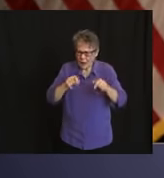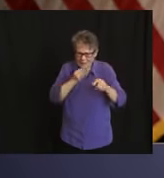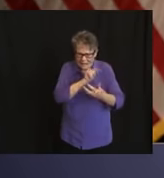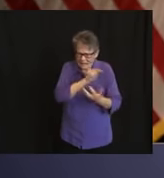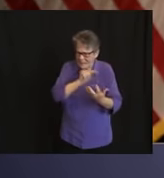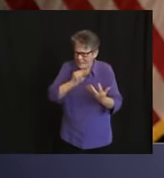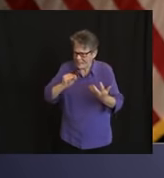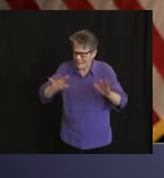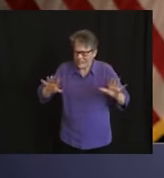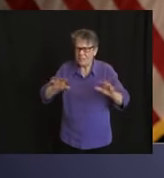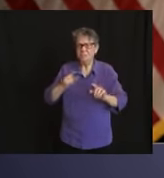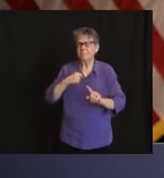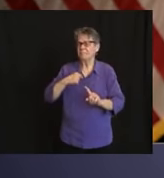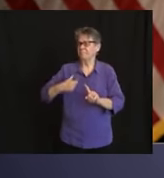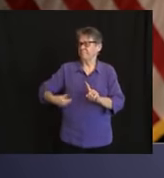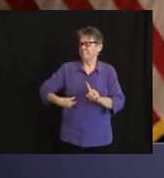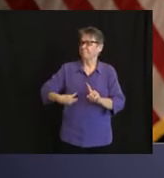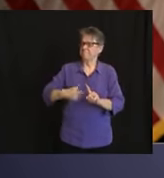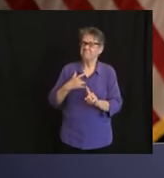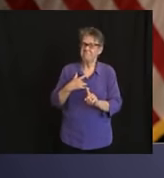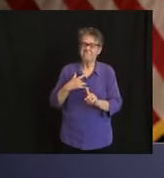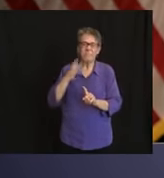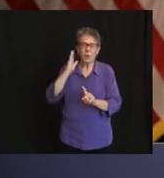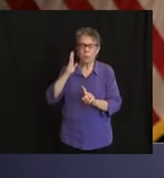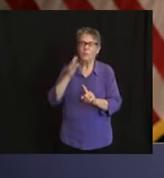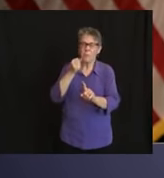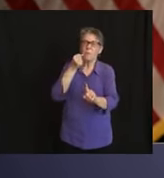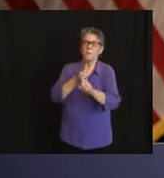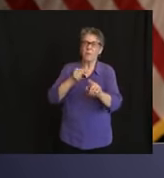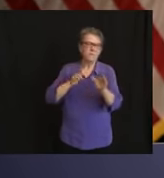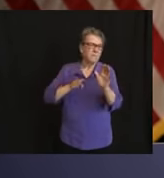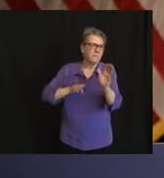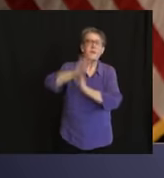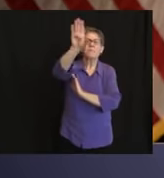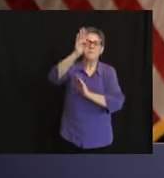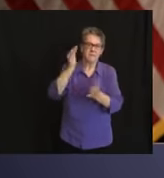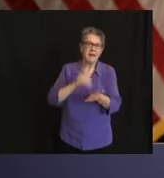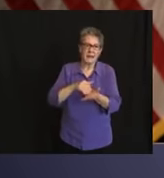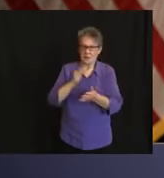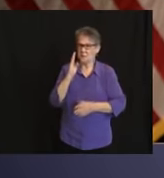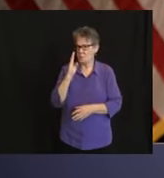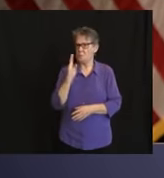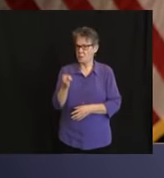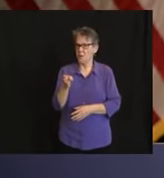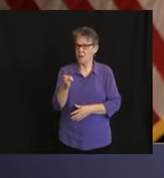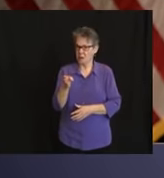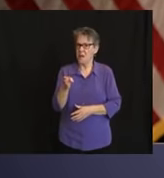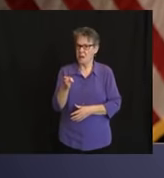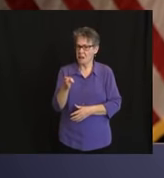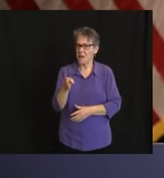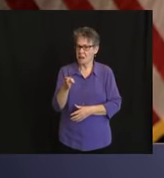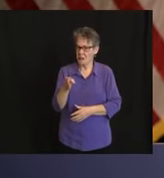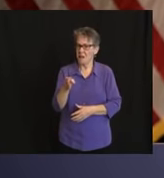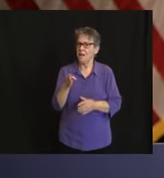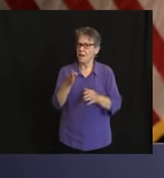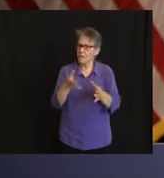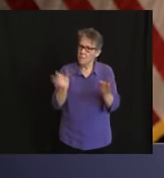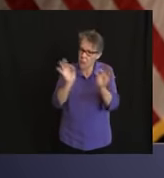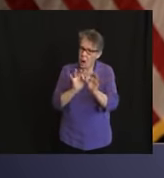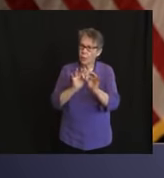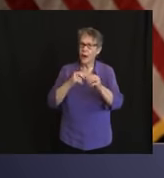the lift there, hospital beds, and getting HHS to grant us the money that we need to keep that fresh, whether it's a